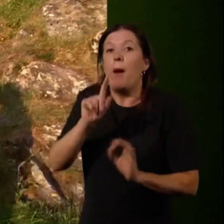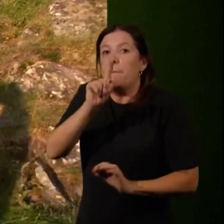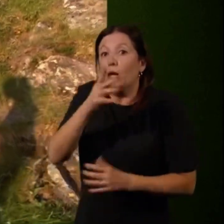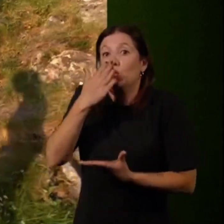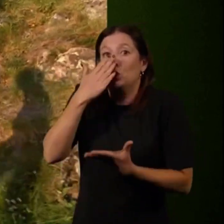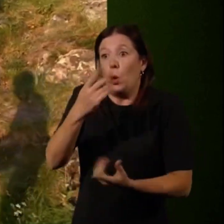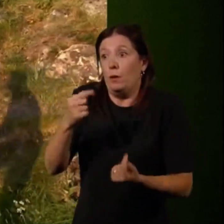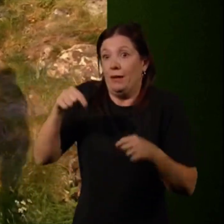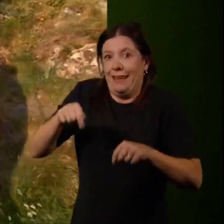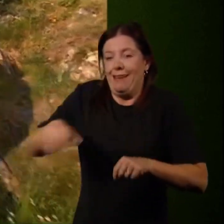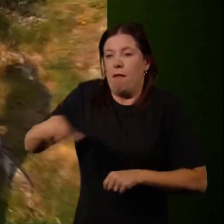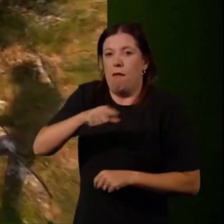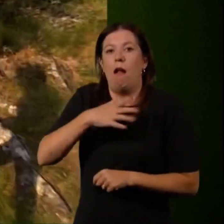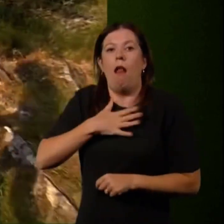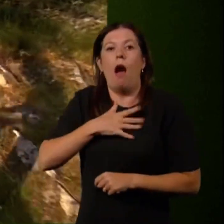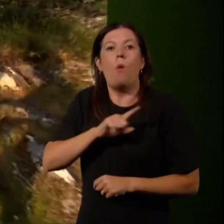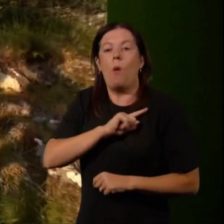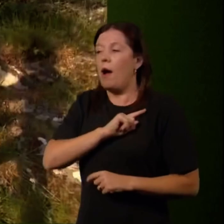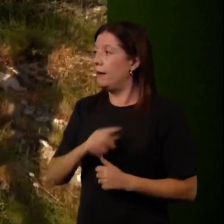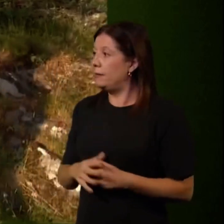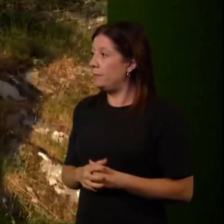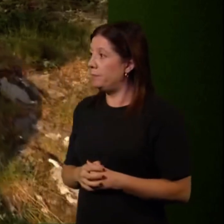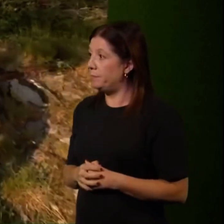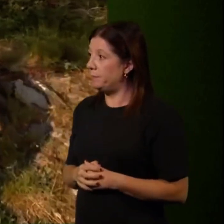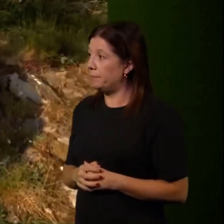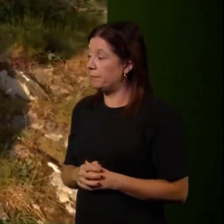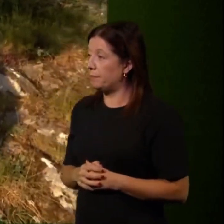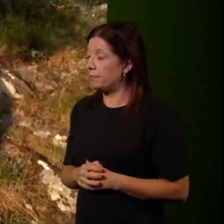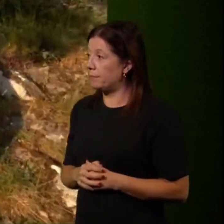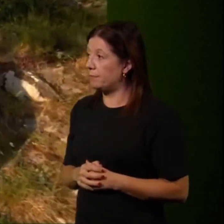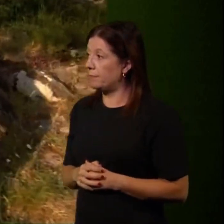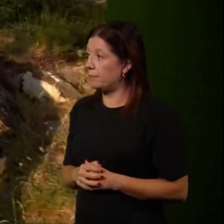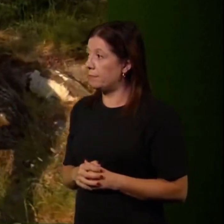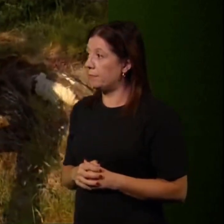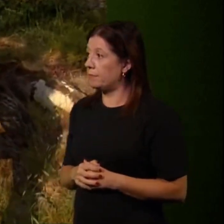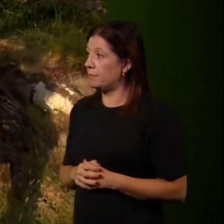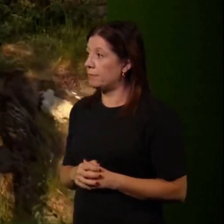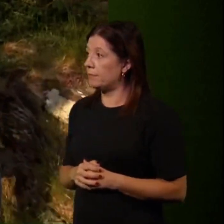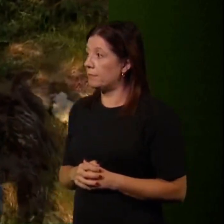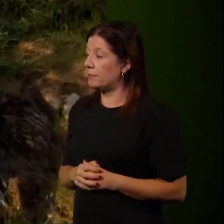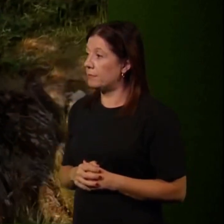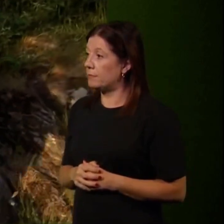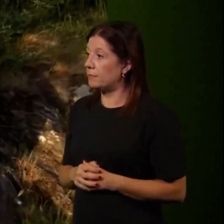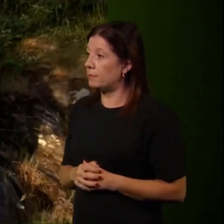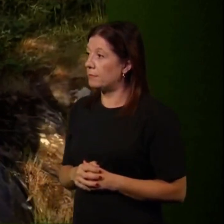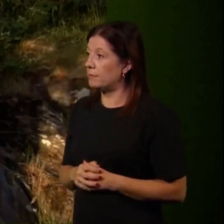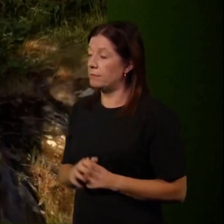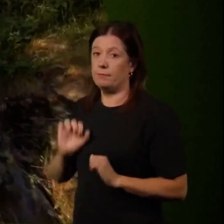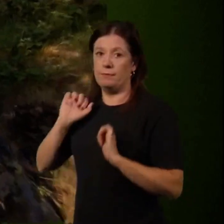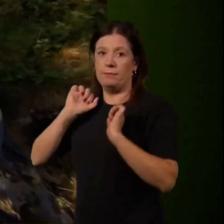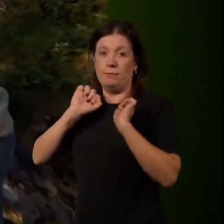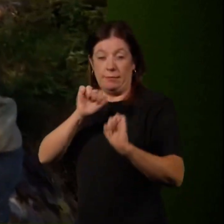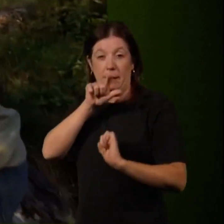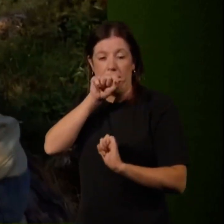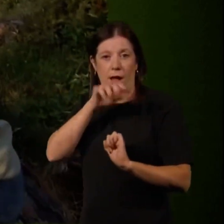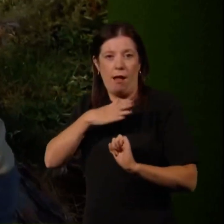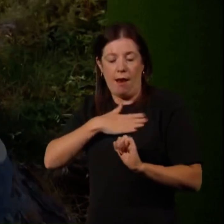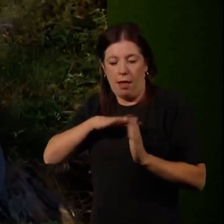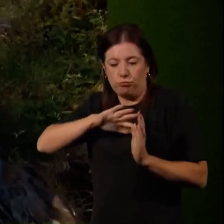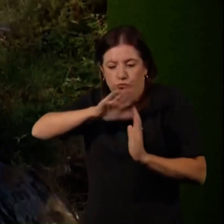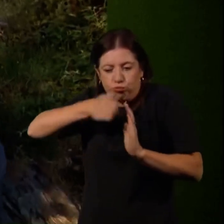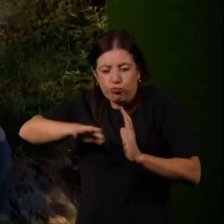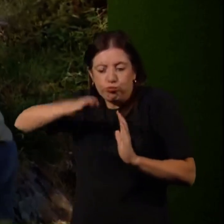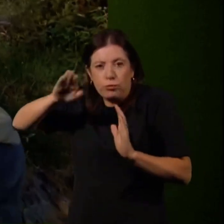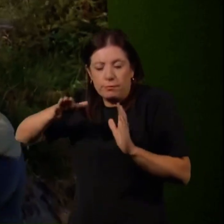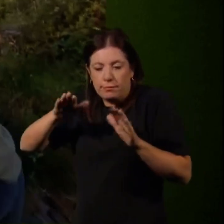what they come for. So I'm just going to climb up here, if you follow me. It is these little rocky crags, these nooks and crannies that they're